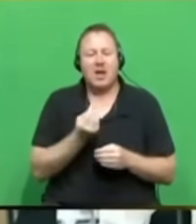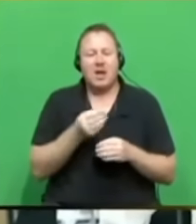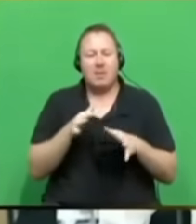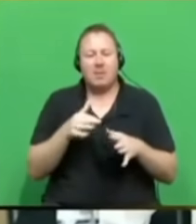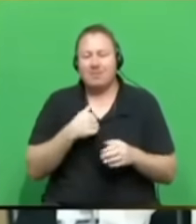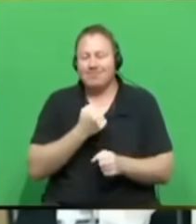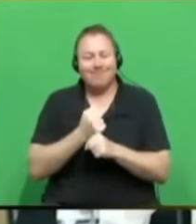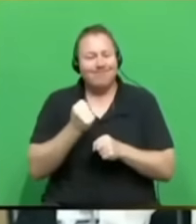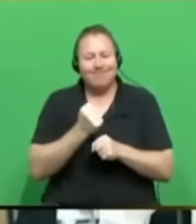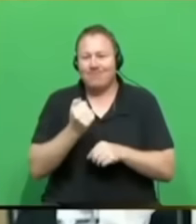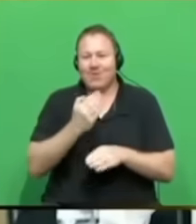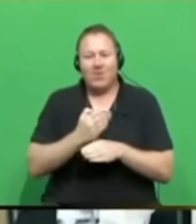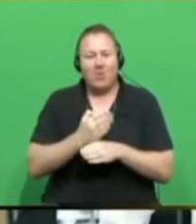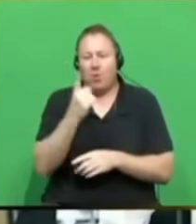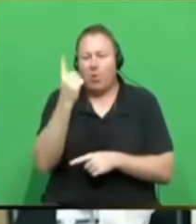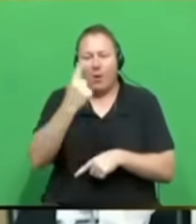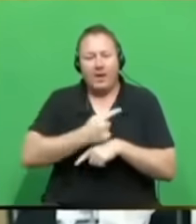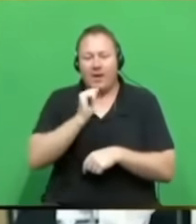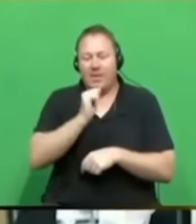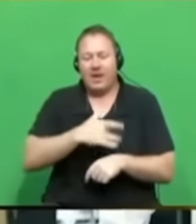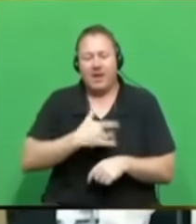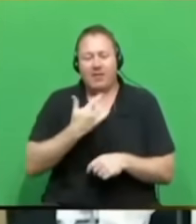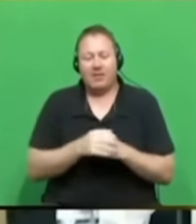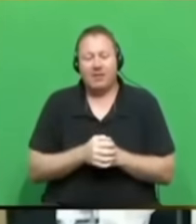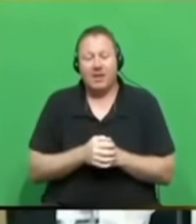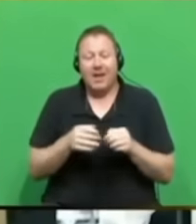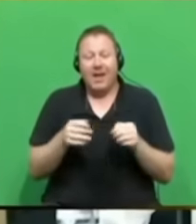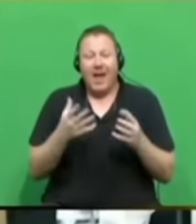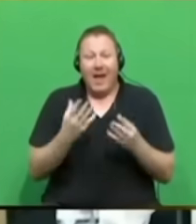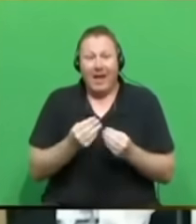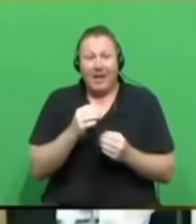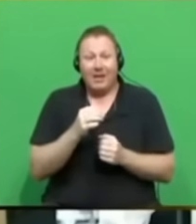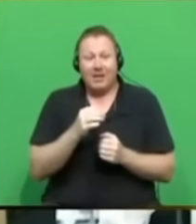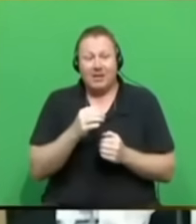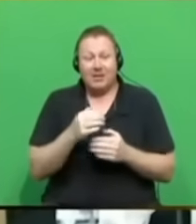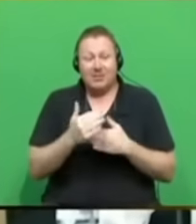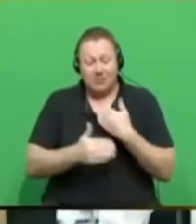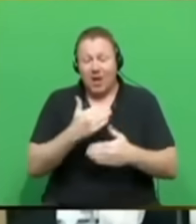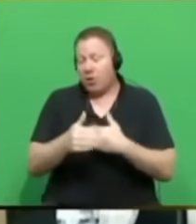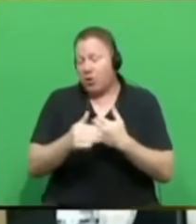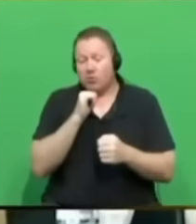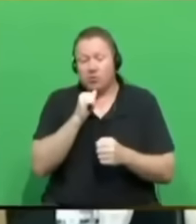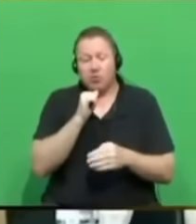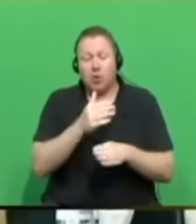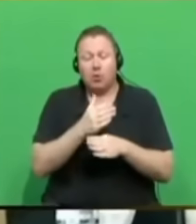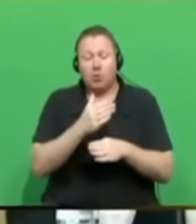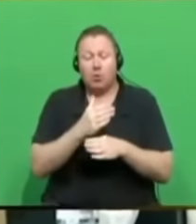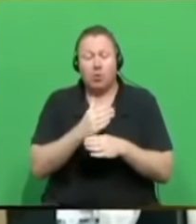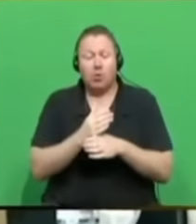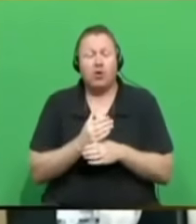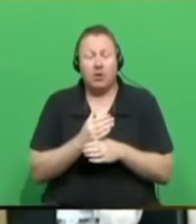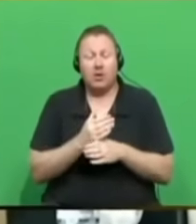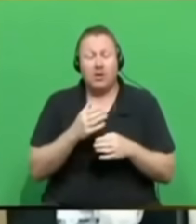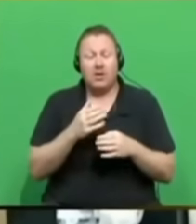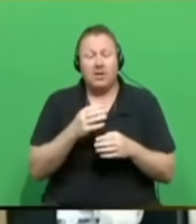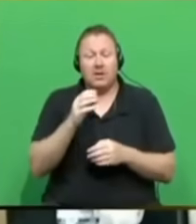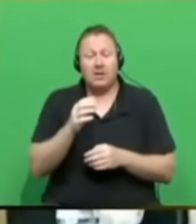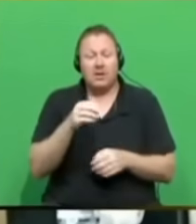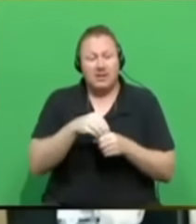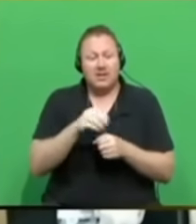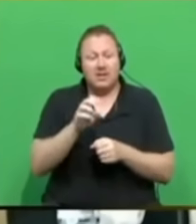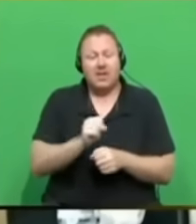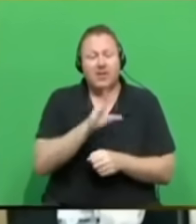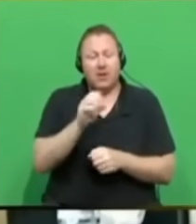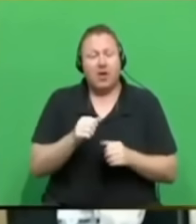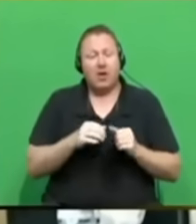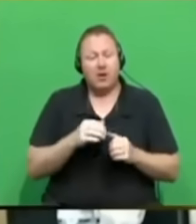a day in their life. And they will likely never ever work a day in their lifetime for as long as you are the president of this country.